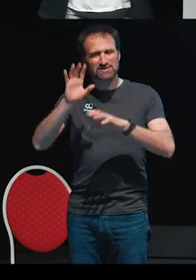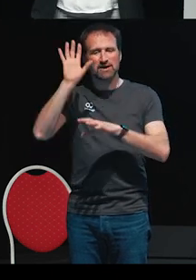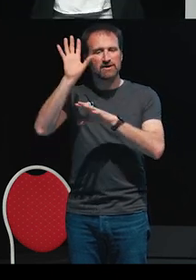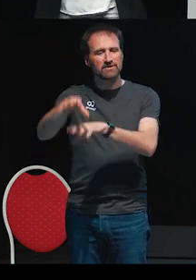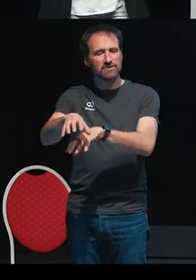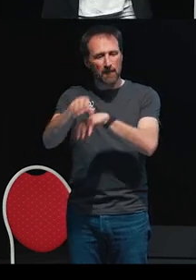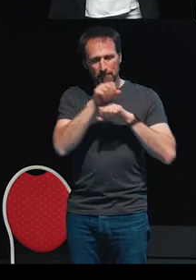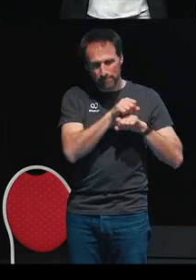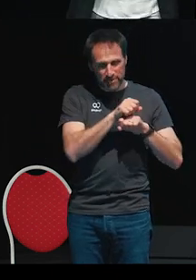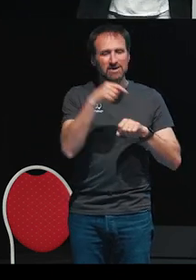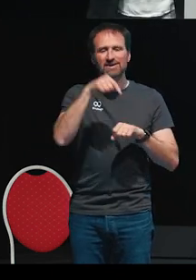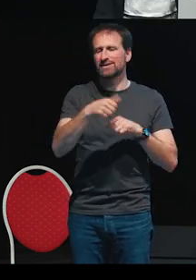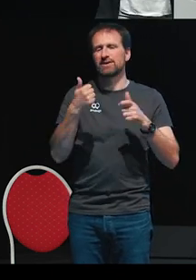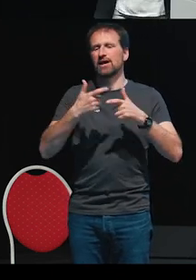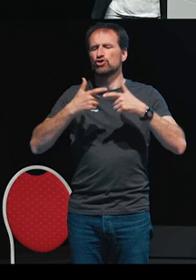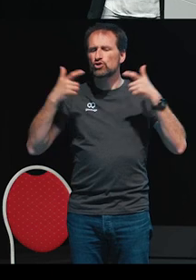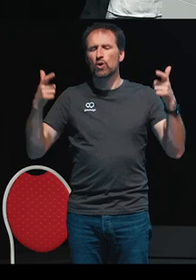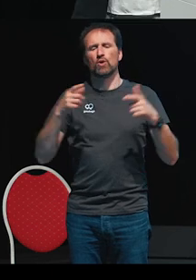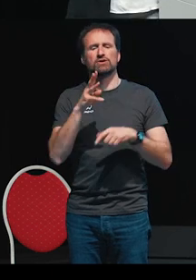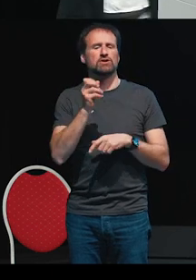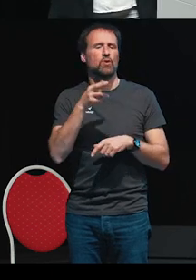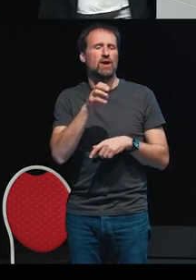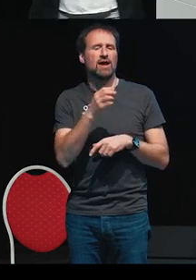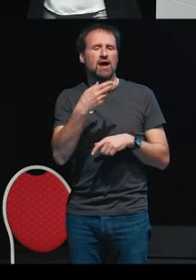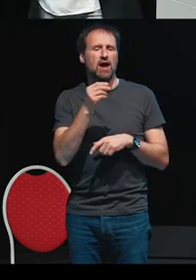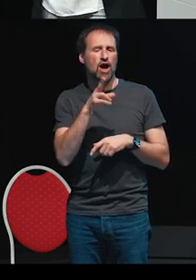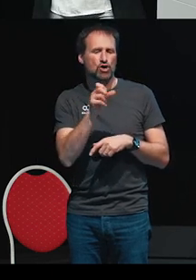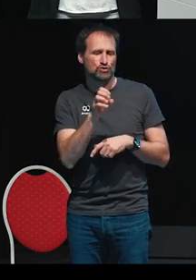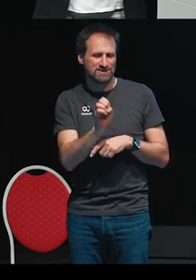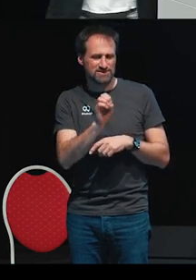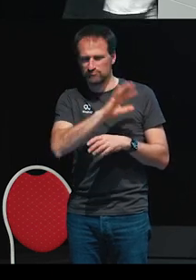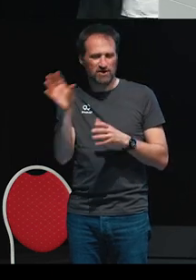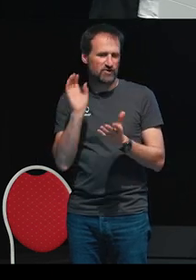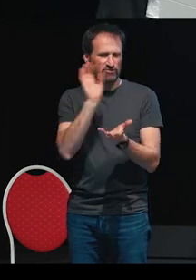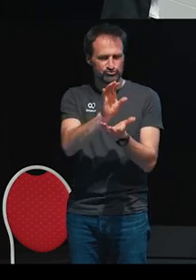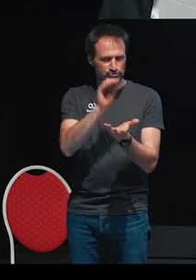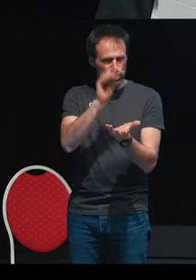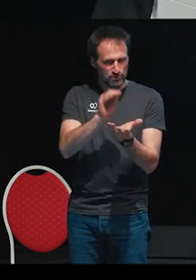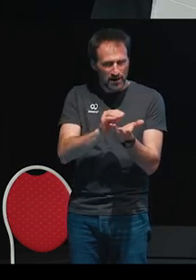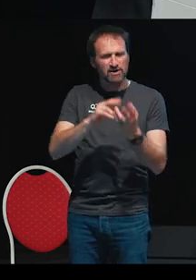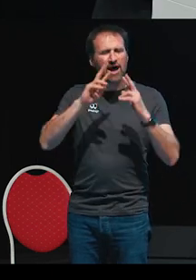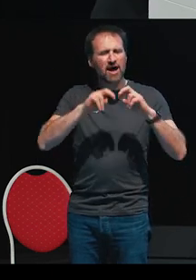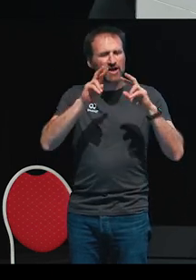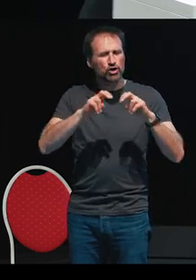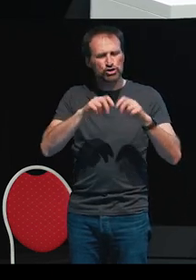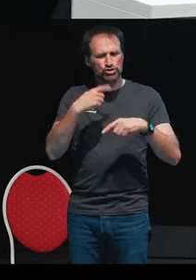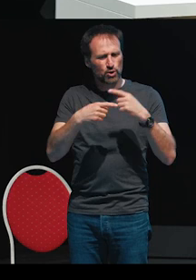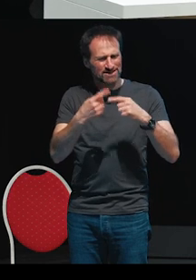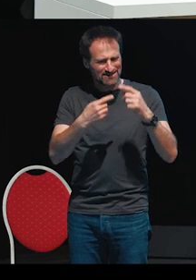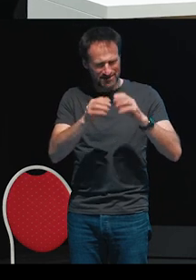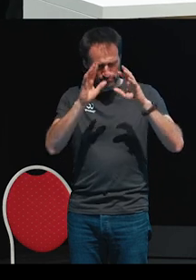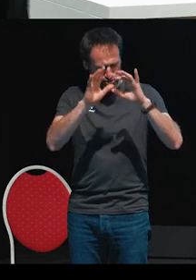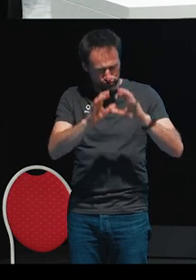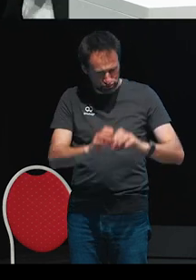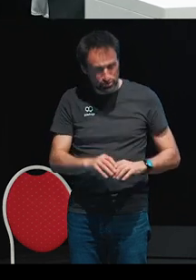big warehouse, for example, just to store them, to do a lot of analytics processing on them. So that is event stream.